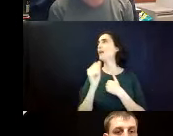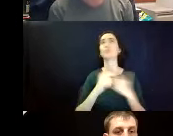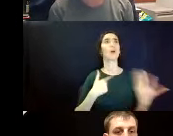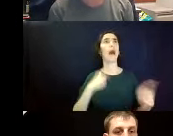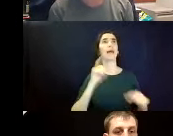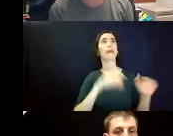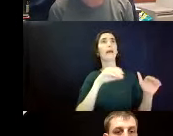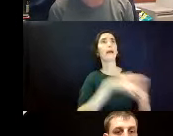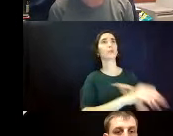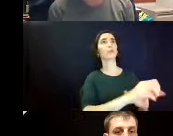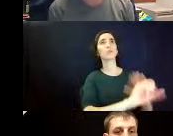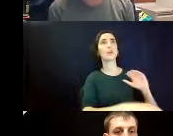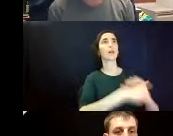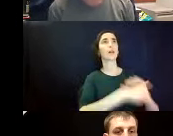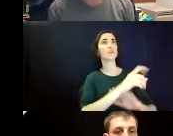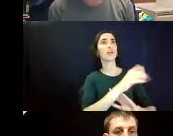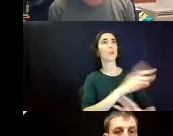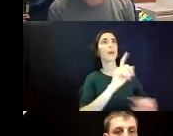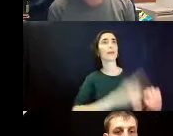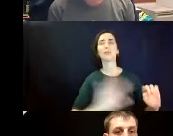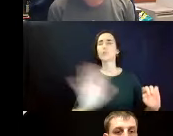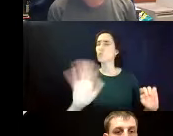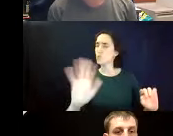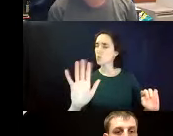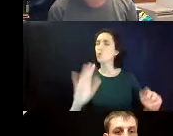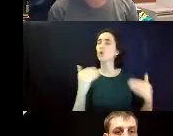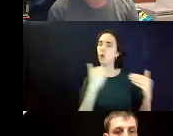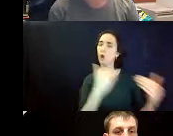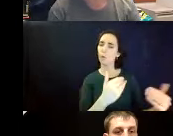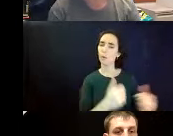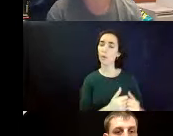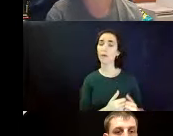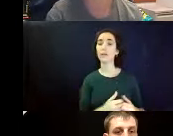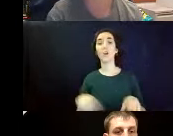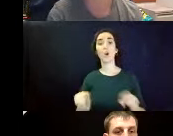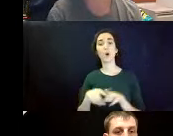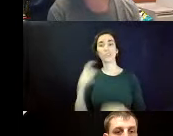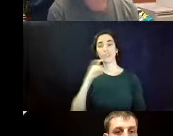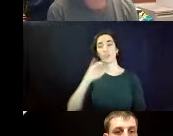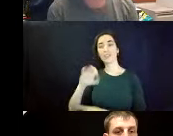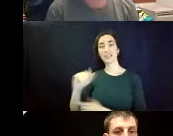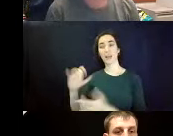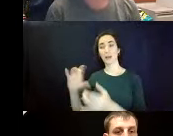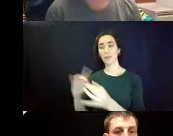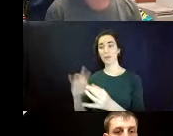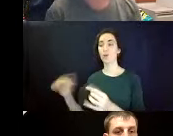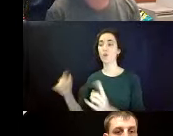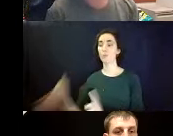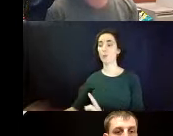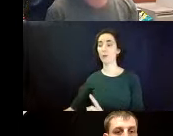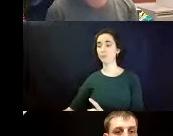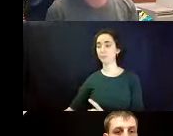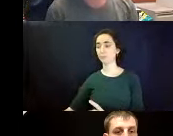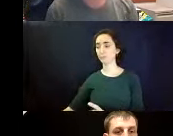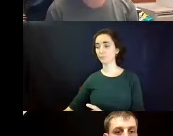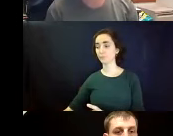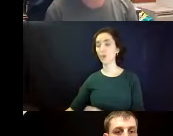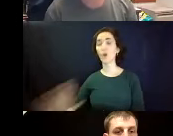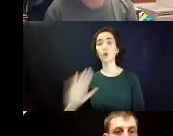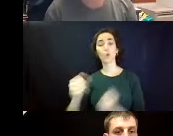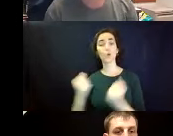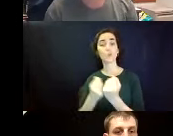a congregate setting. The other thing on Jessica's slide that says, please let your support coordinators or anybody know if you don't